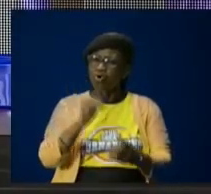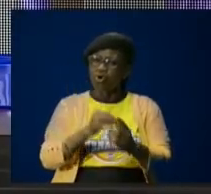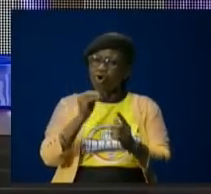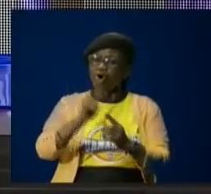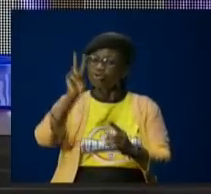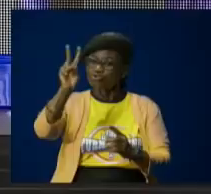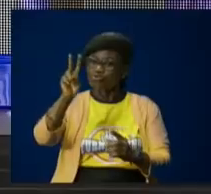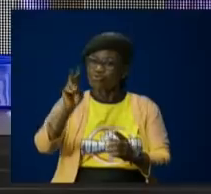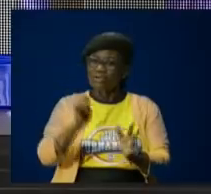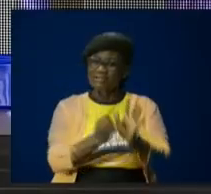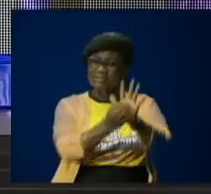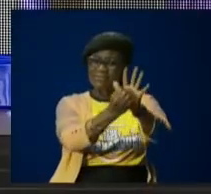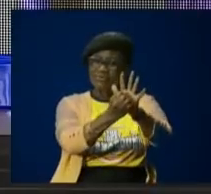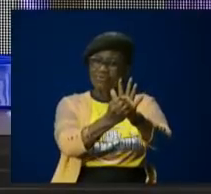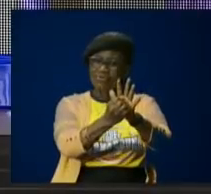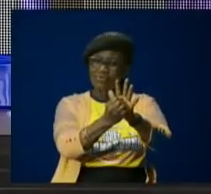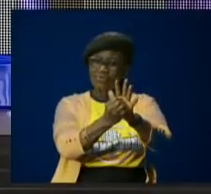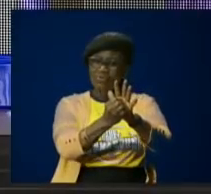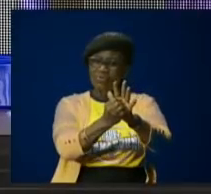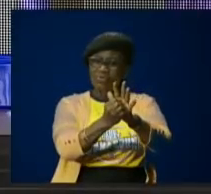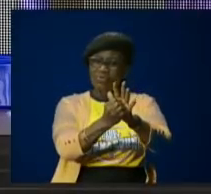Consider Exodus chapter 14.